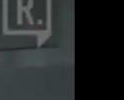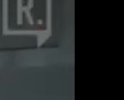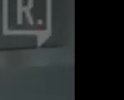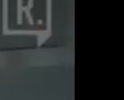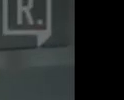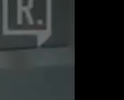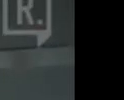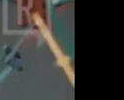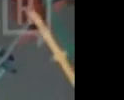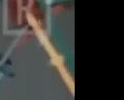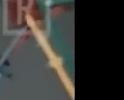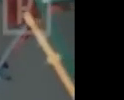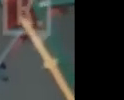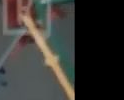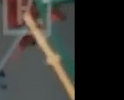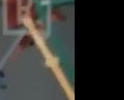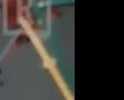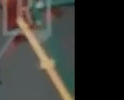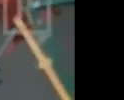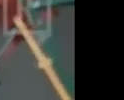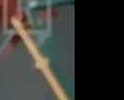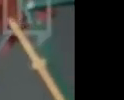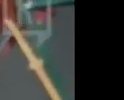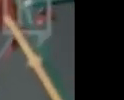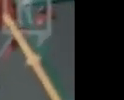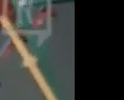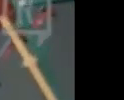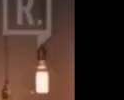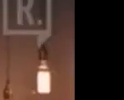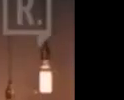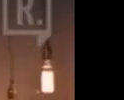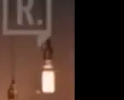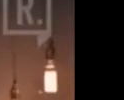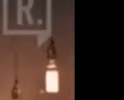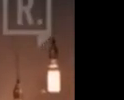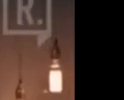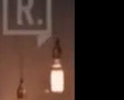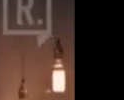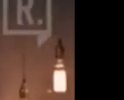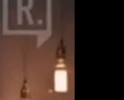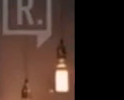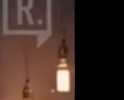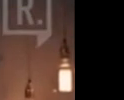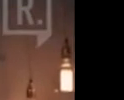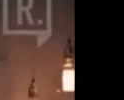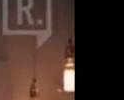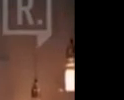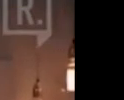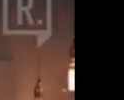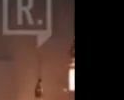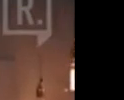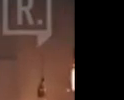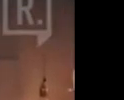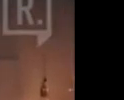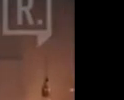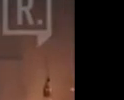that they can feed the materials back into a process. This puts a lot of importance in the development of open source design and in modular